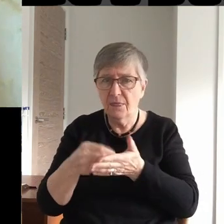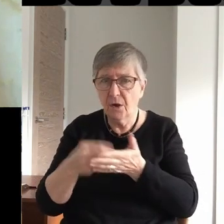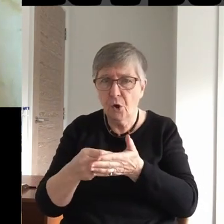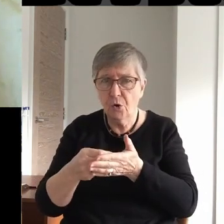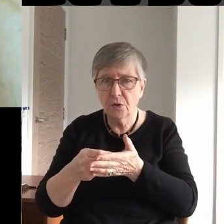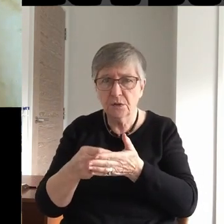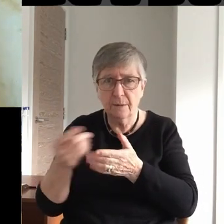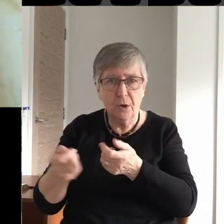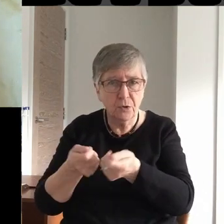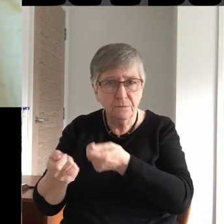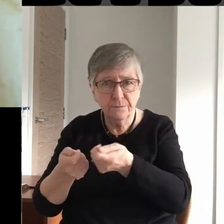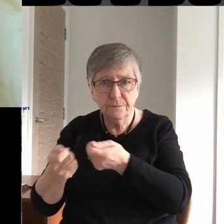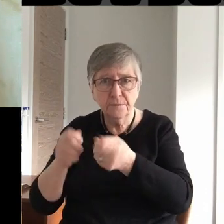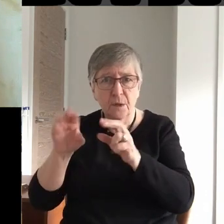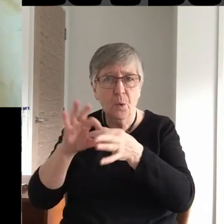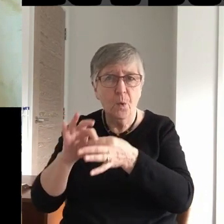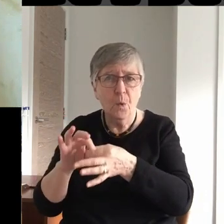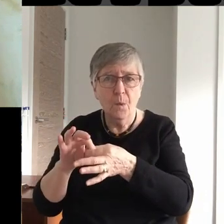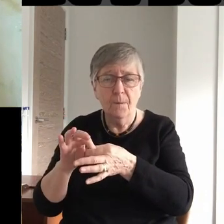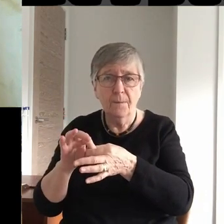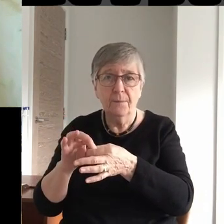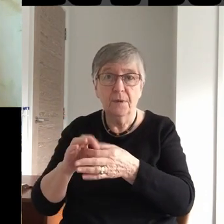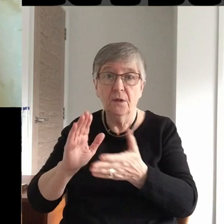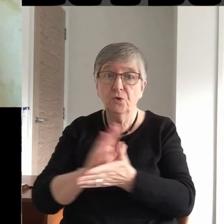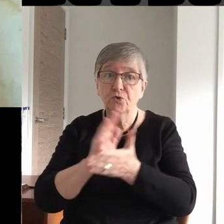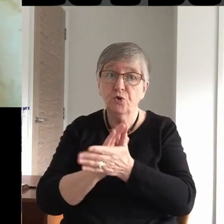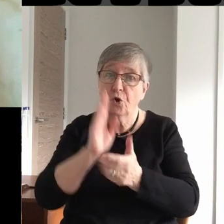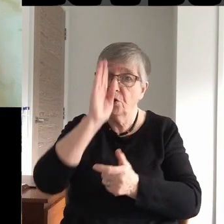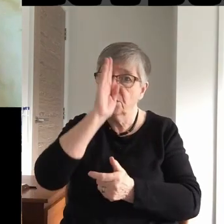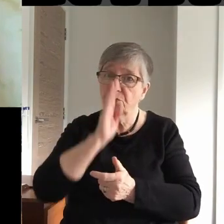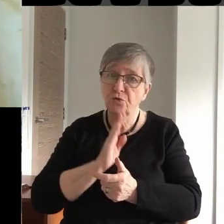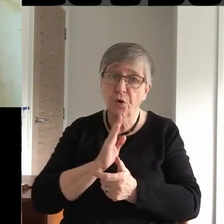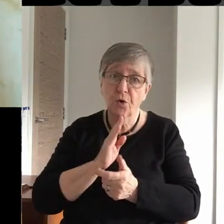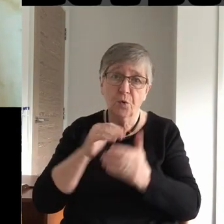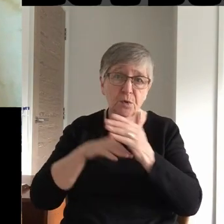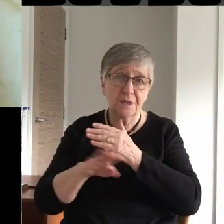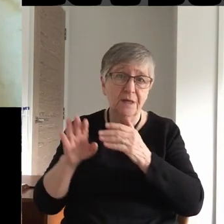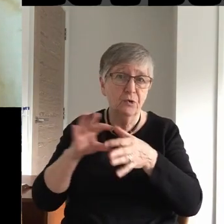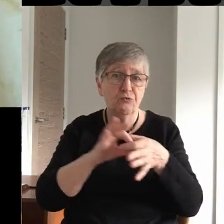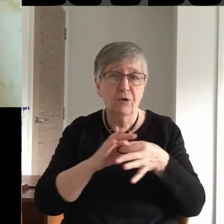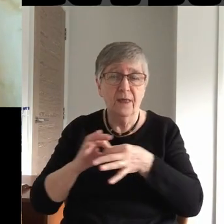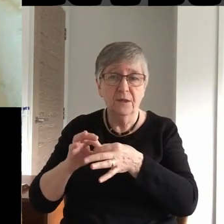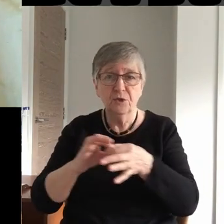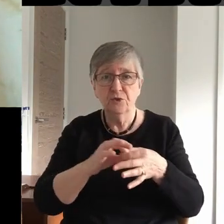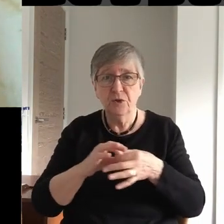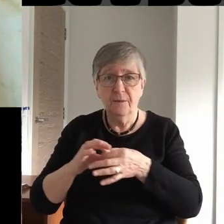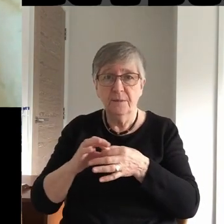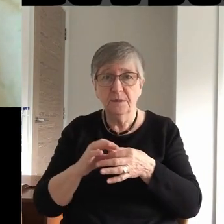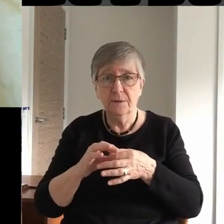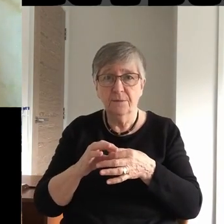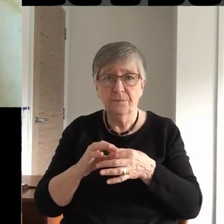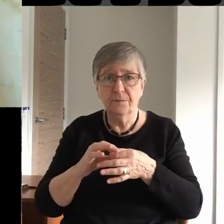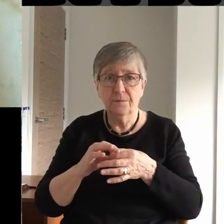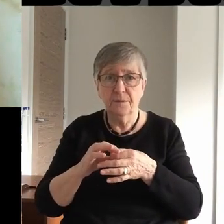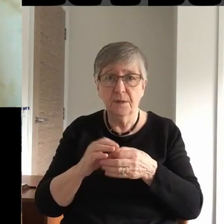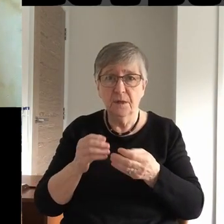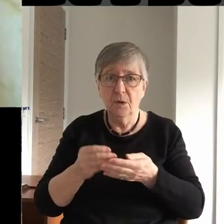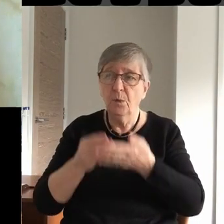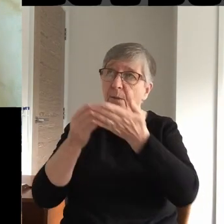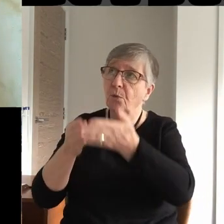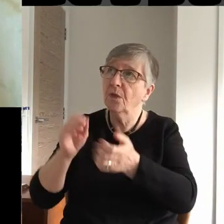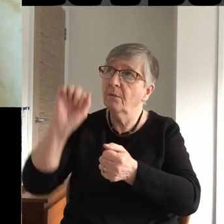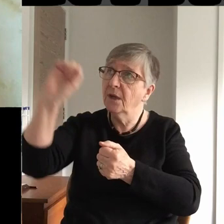home, the joys and sorrows of relationships. We put these in your